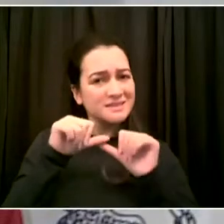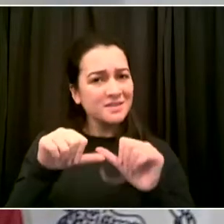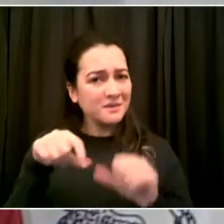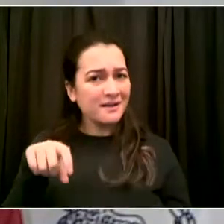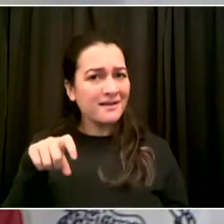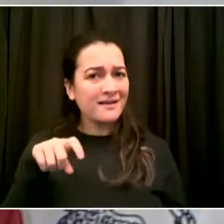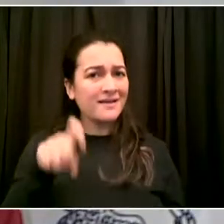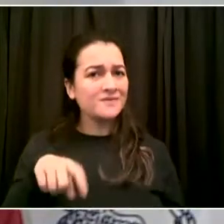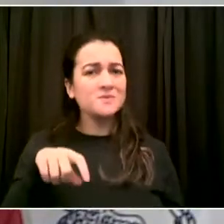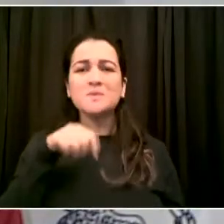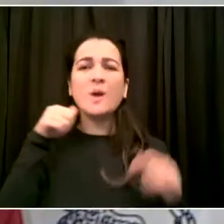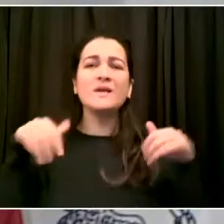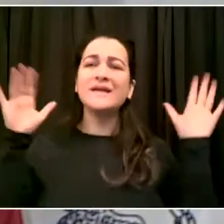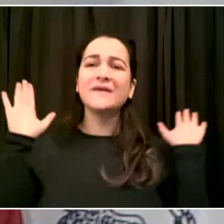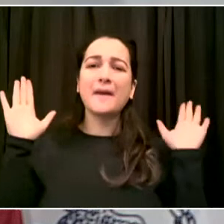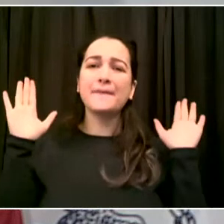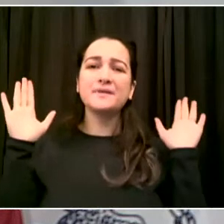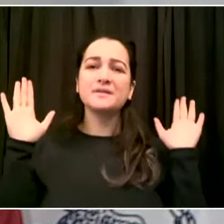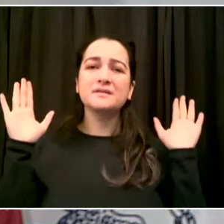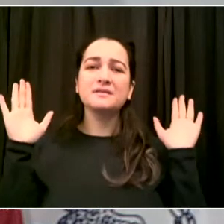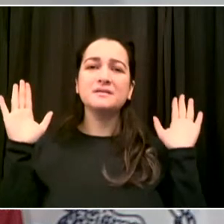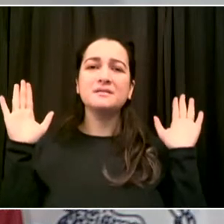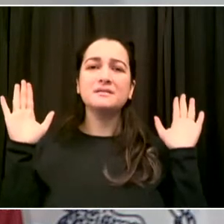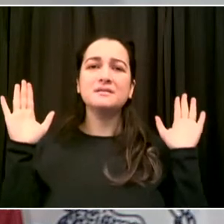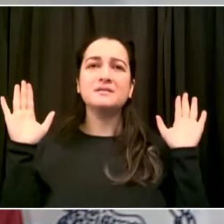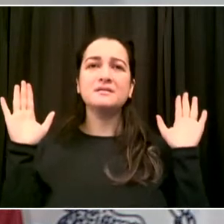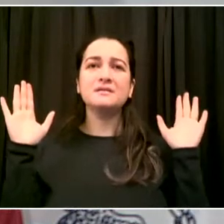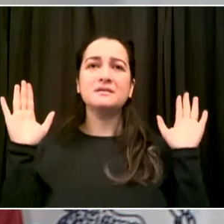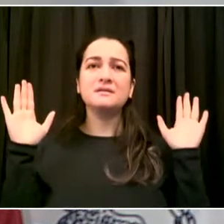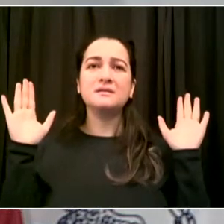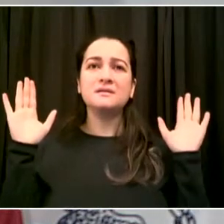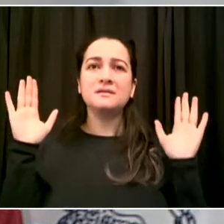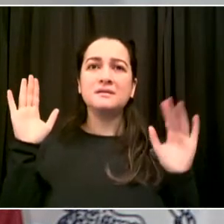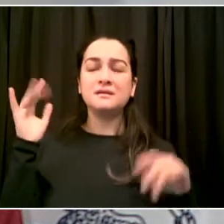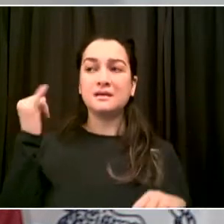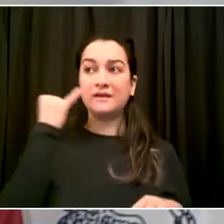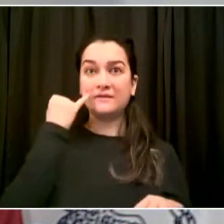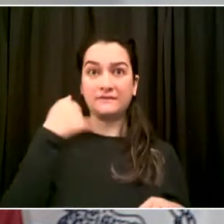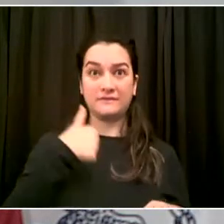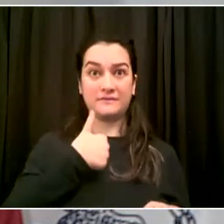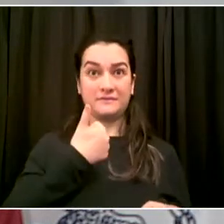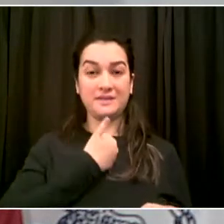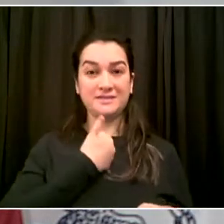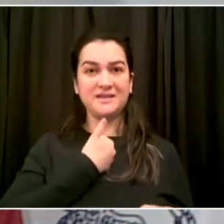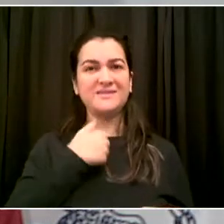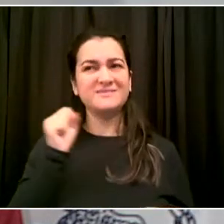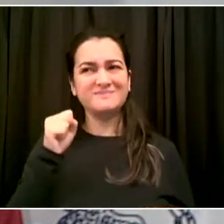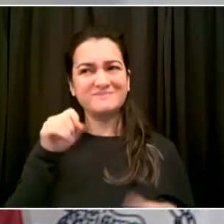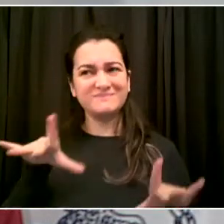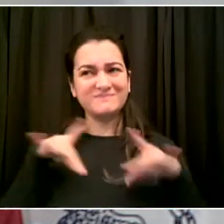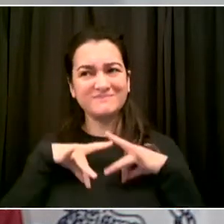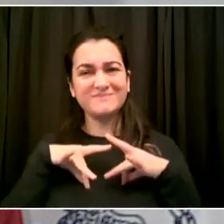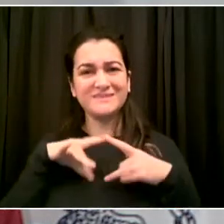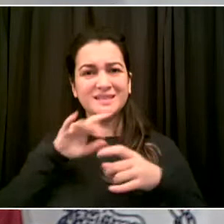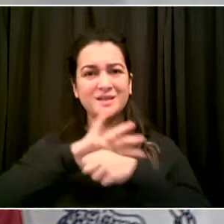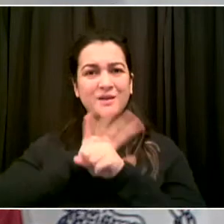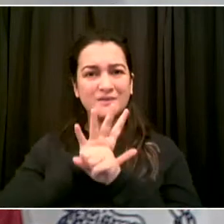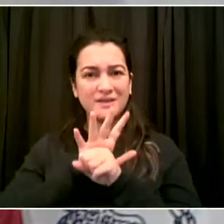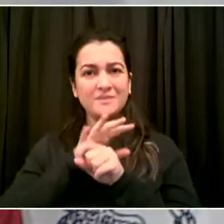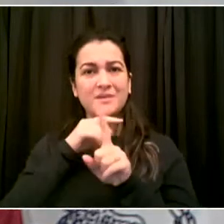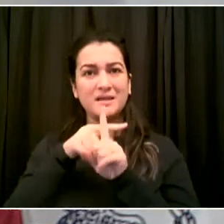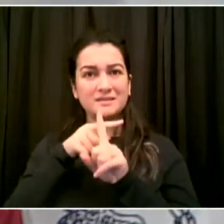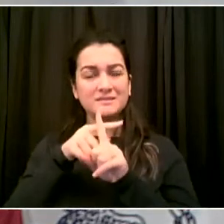separate. They receive the services. We talked about this milestone today, 10,000 New Yorkers who have used those free hotels to keep